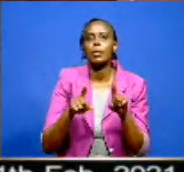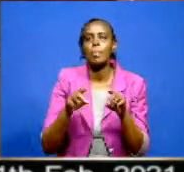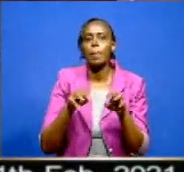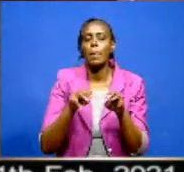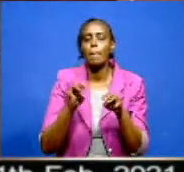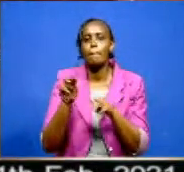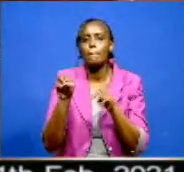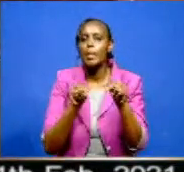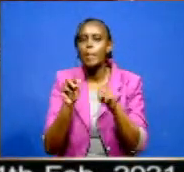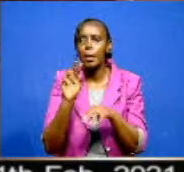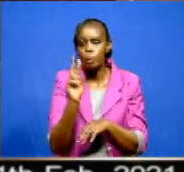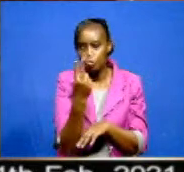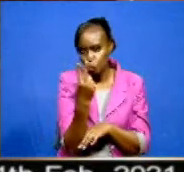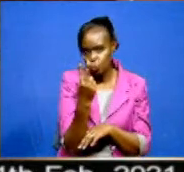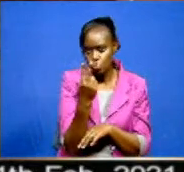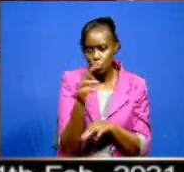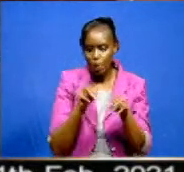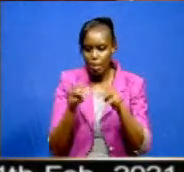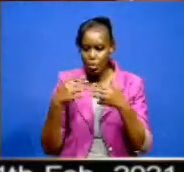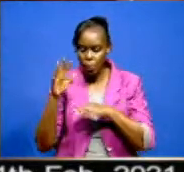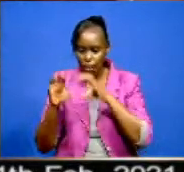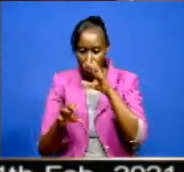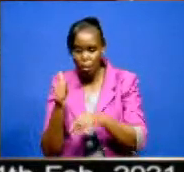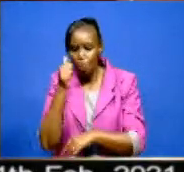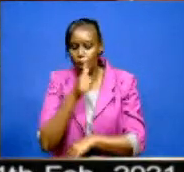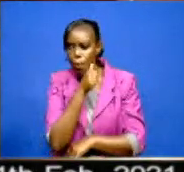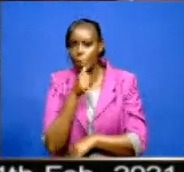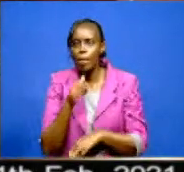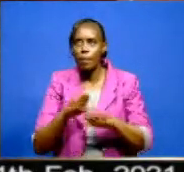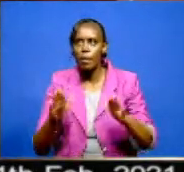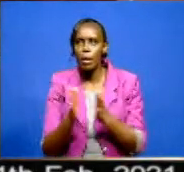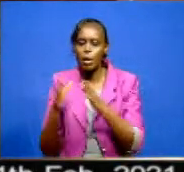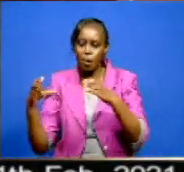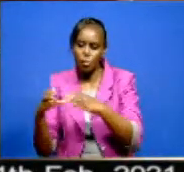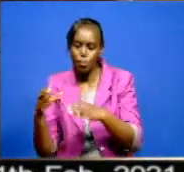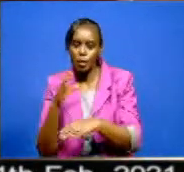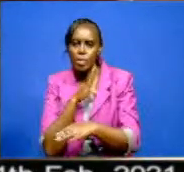management of wildlife on private lands and community lands,